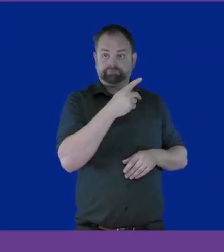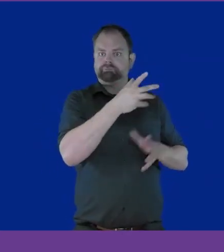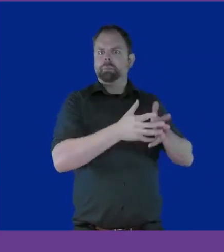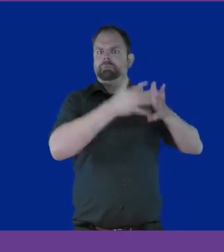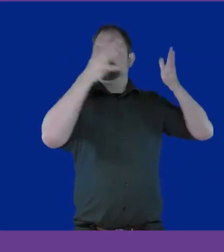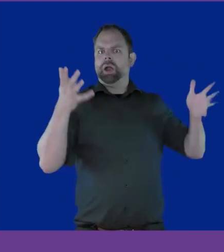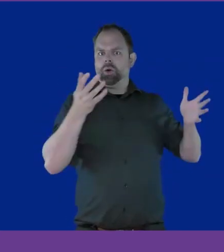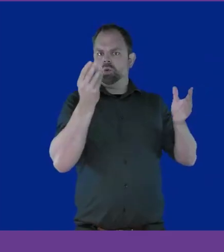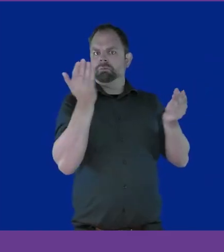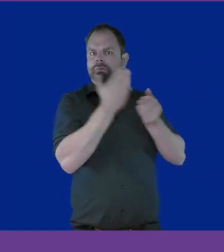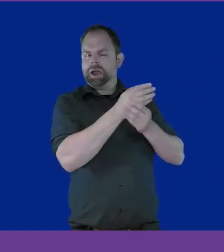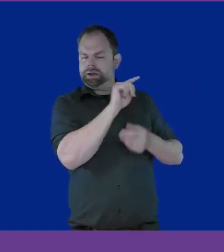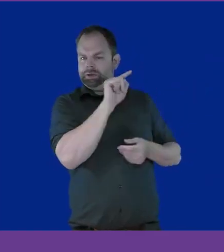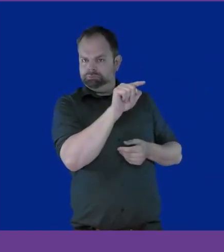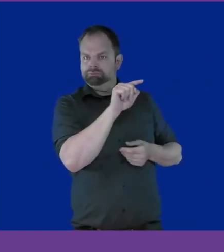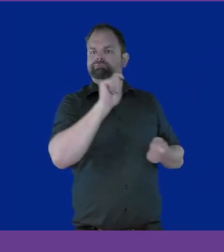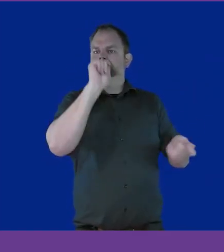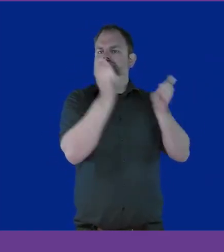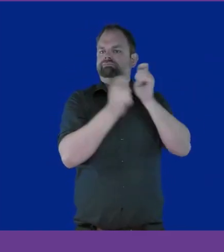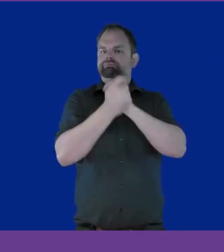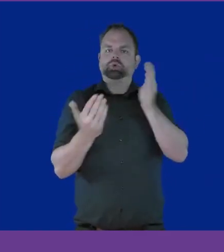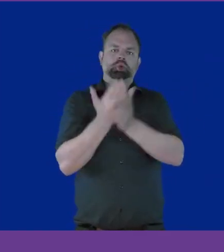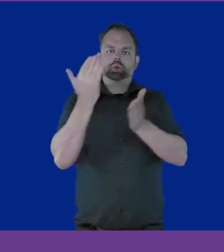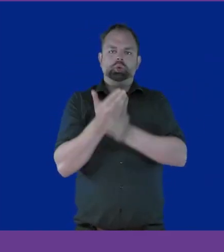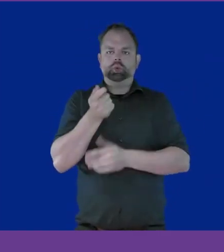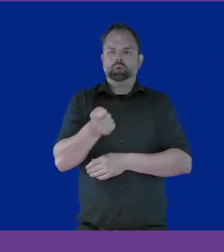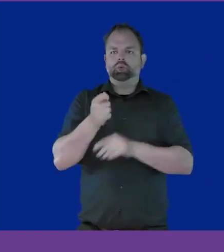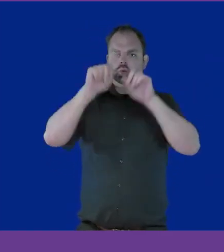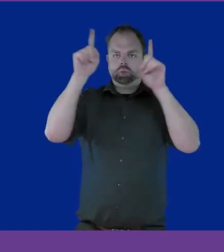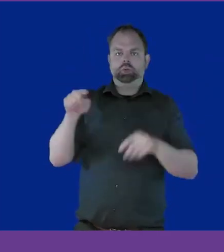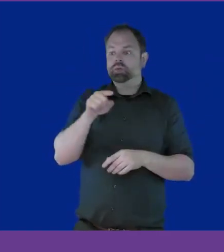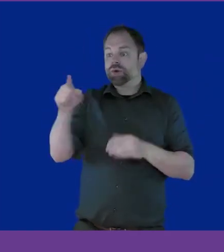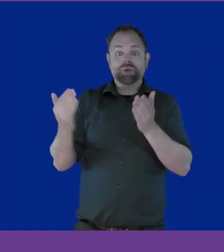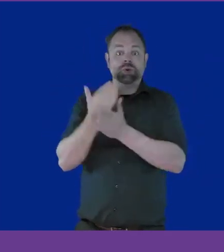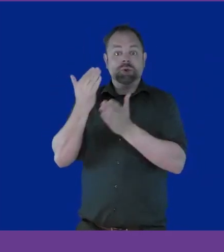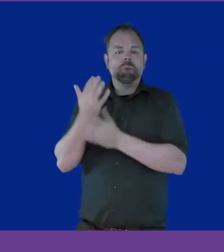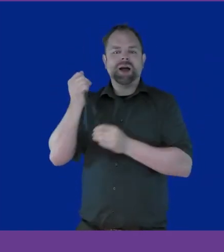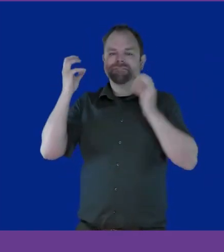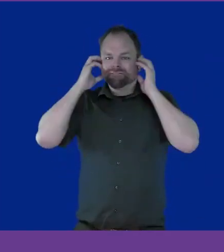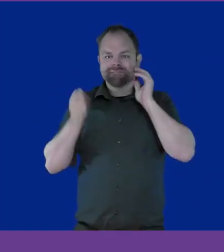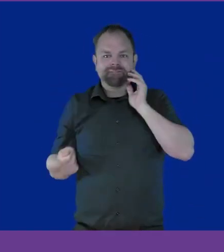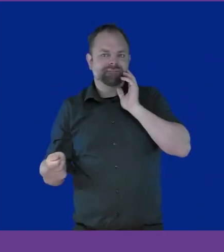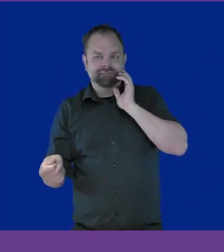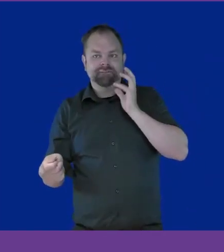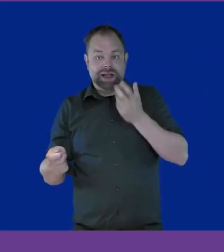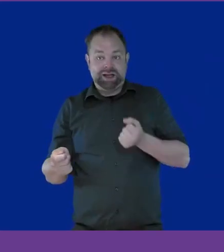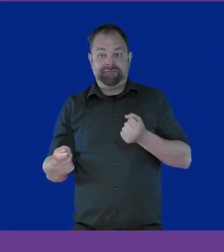And I don't believe that, but it's very much because, well, for the first thing, people who wanted to use the audio plug didn't have the habit of